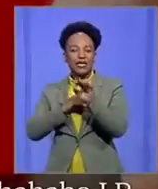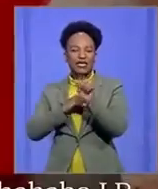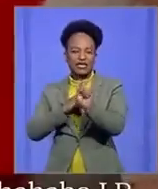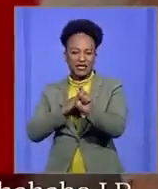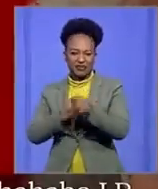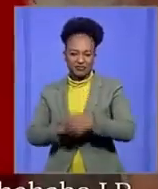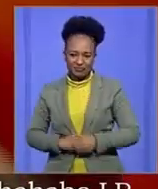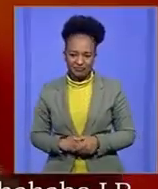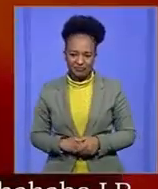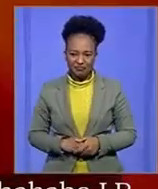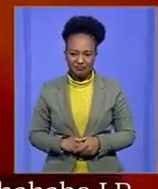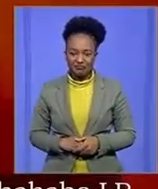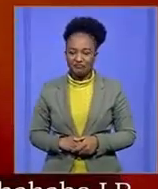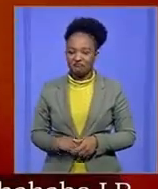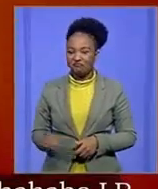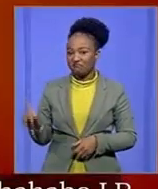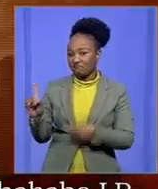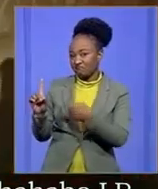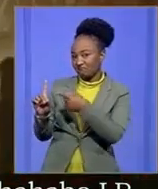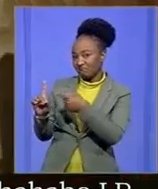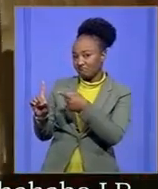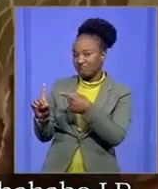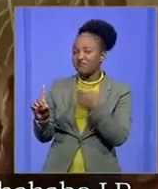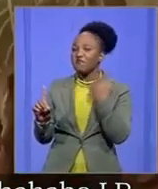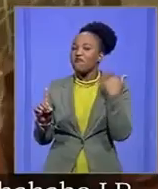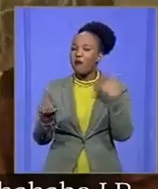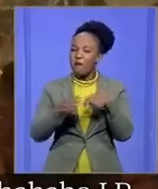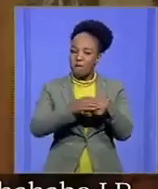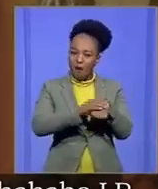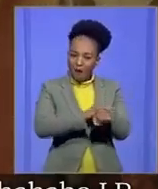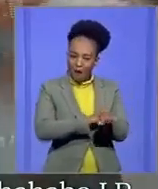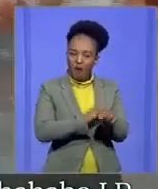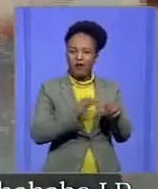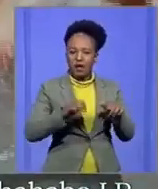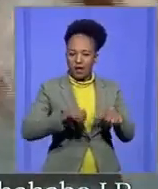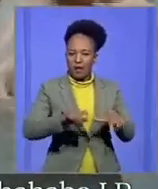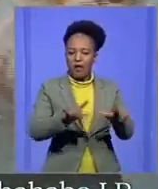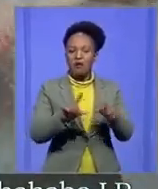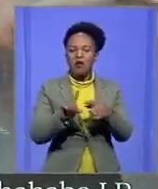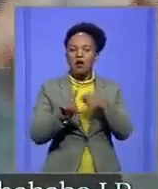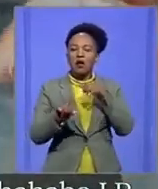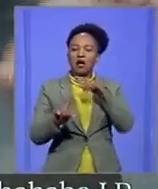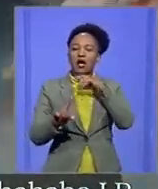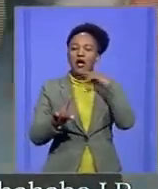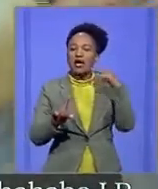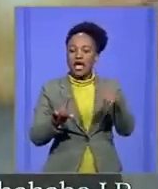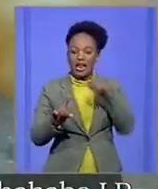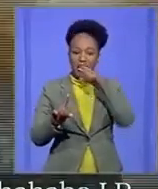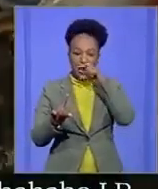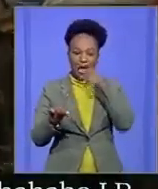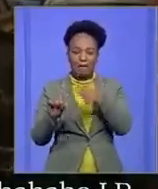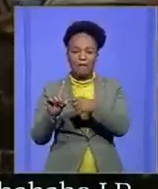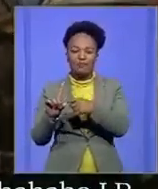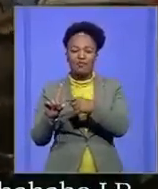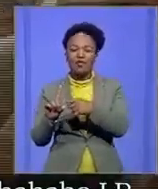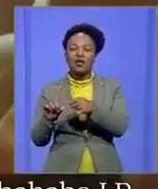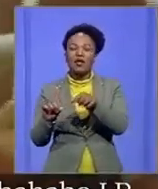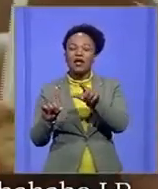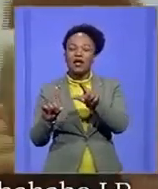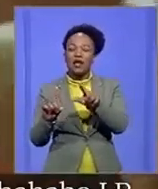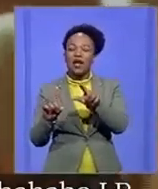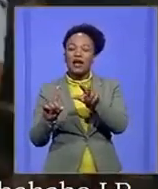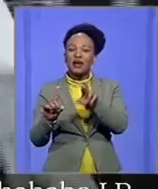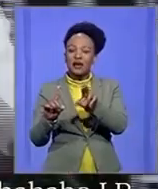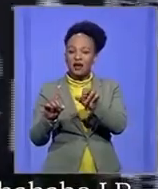Seopedi seo se belegetsweng ka profenseng ya Limpopo Makhadzi yeo leina la gagwe la nnete e le go Ndibudzanyera le bona o phagamišitše folaga ya